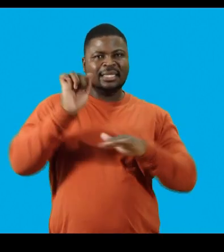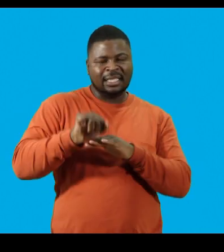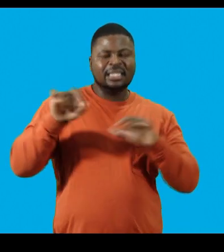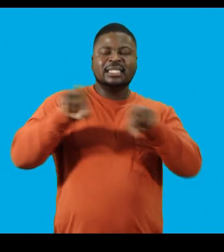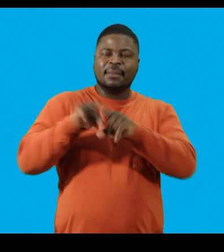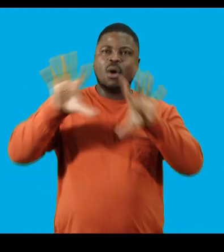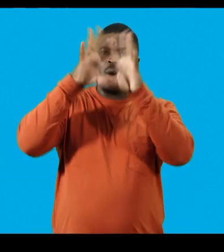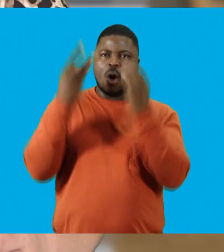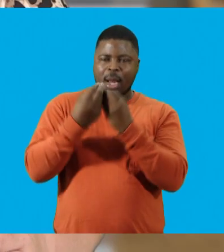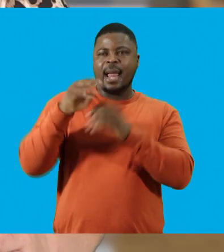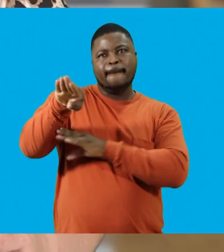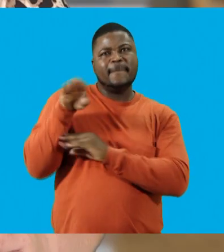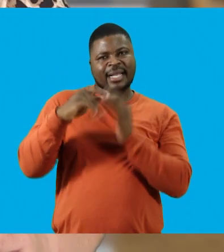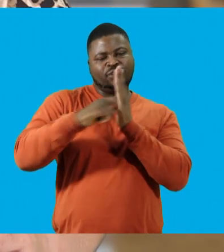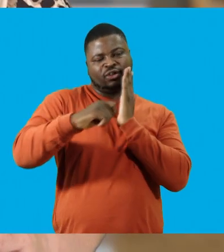context as well.